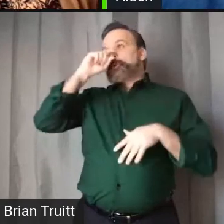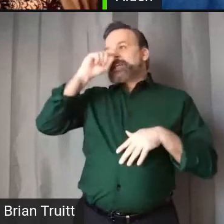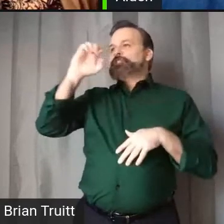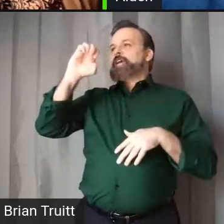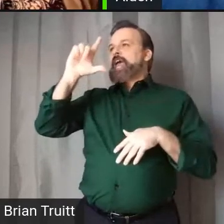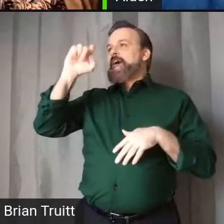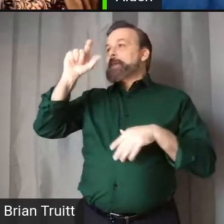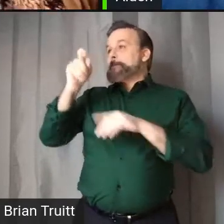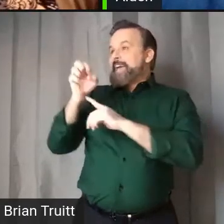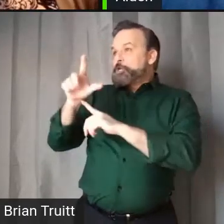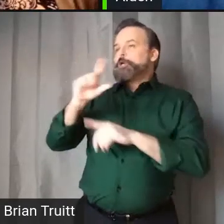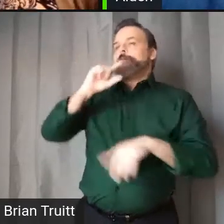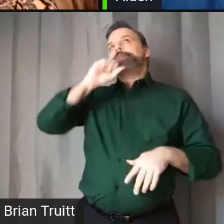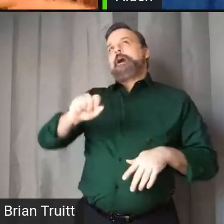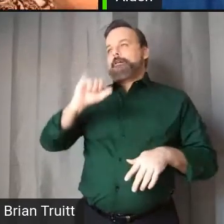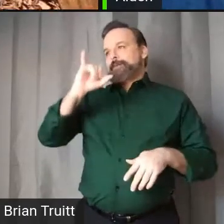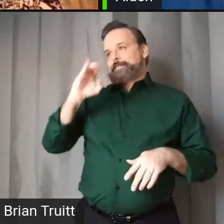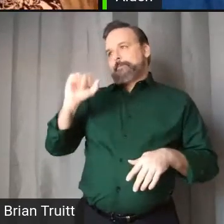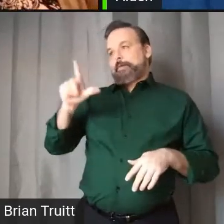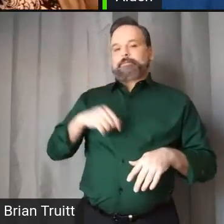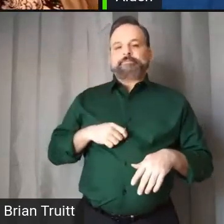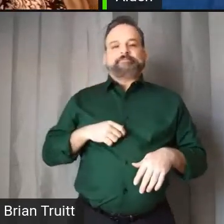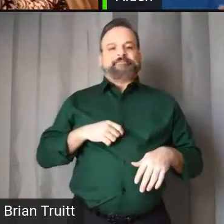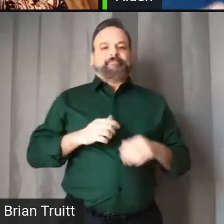elemental? I love that about your